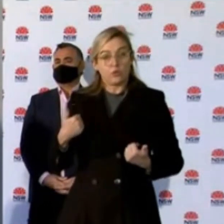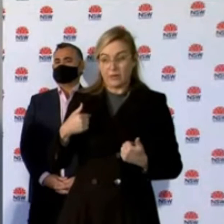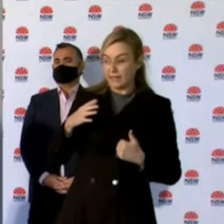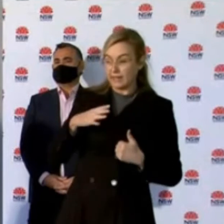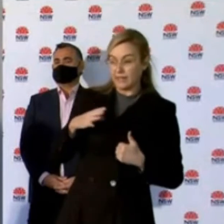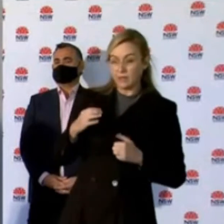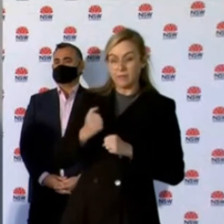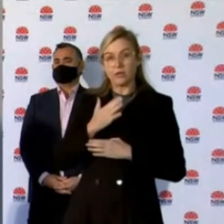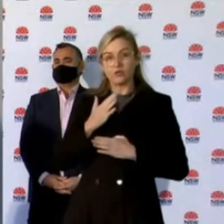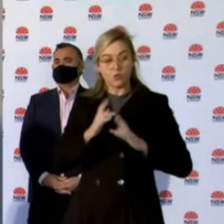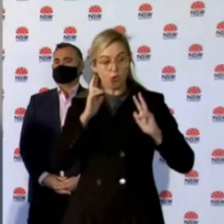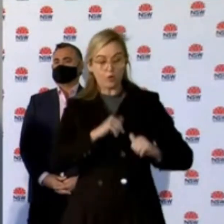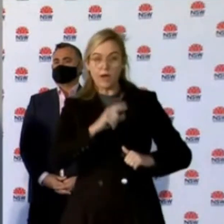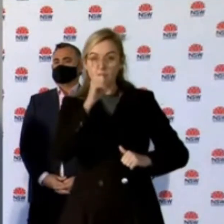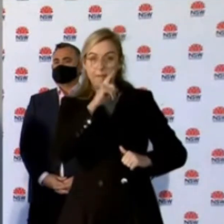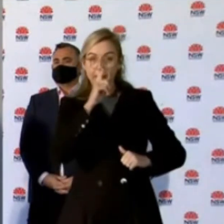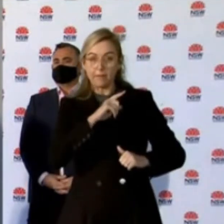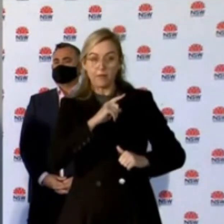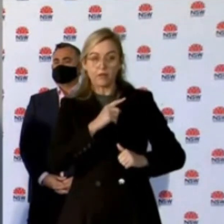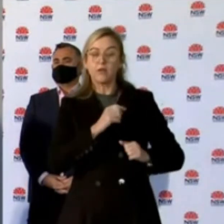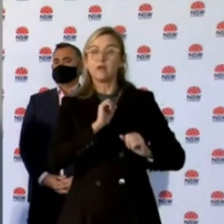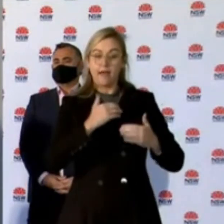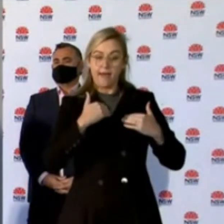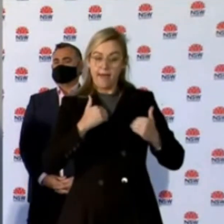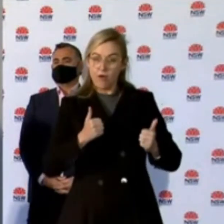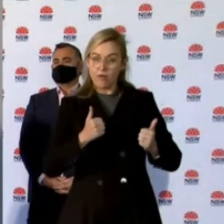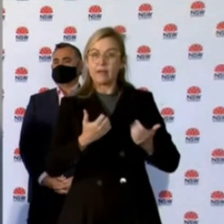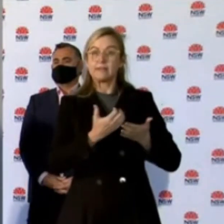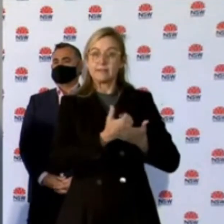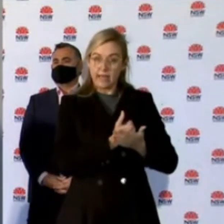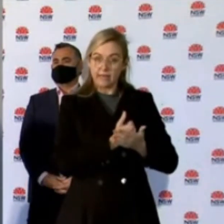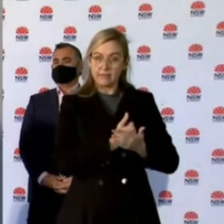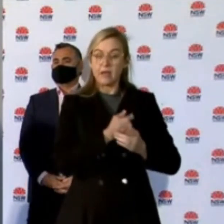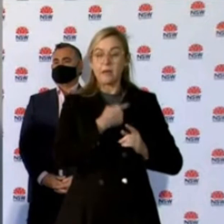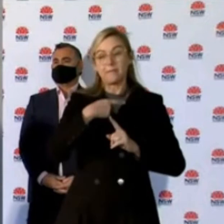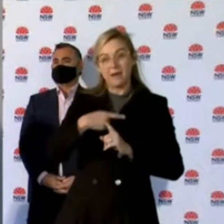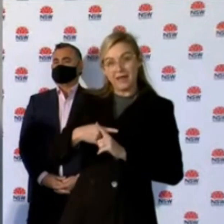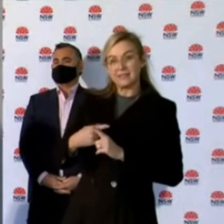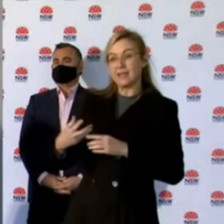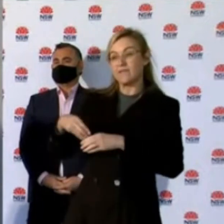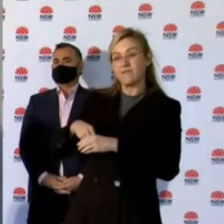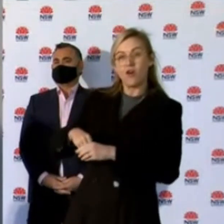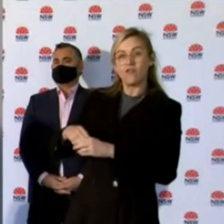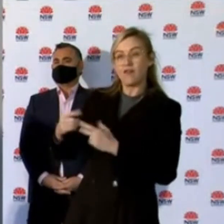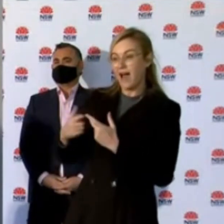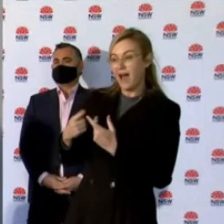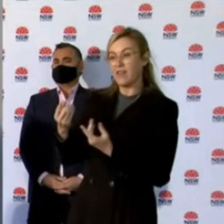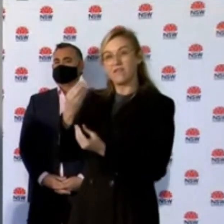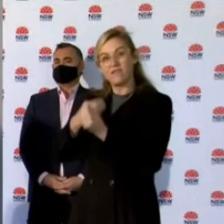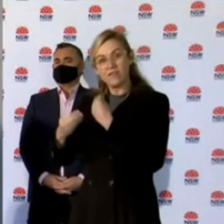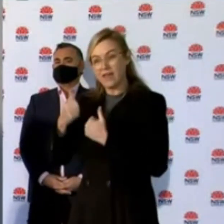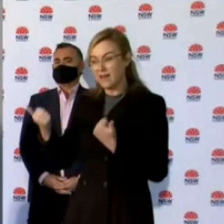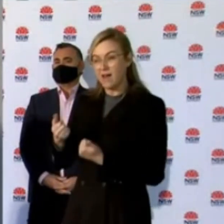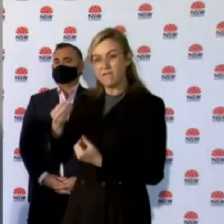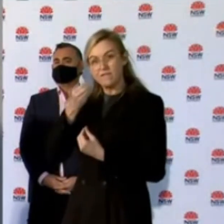during a pandemic. It's obviously focusing on the health and safety of our citizens, but that often involves thinking about making sure there's supply